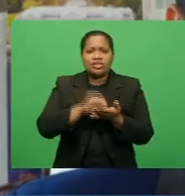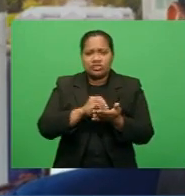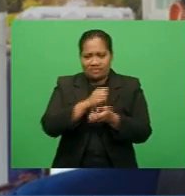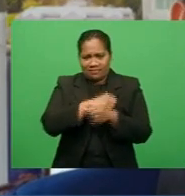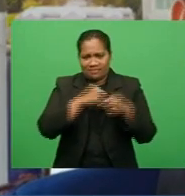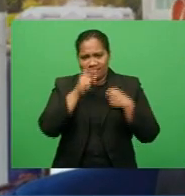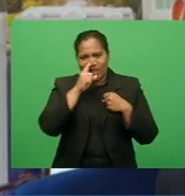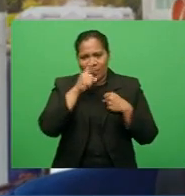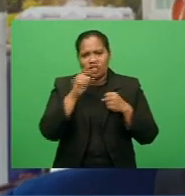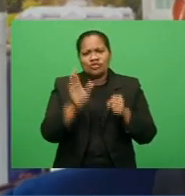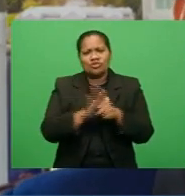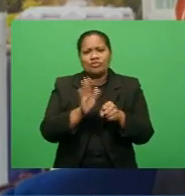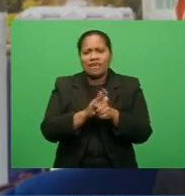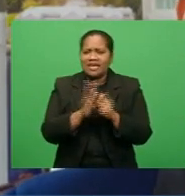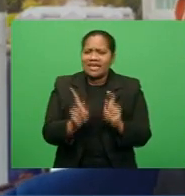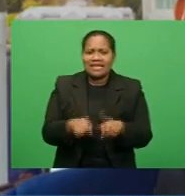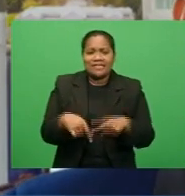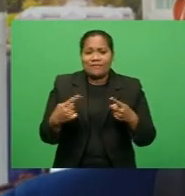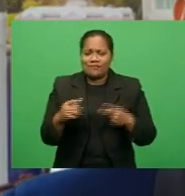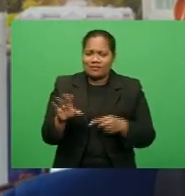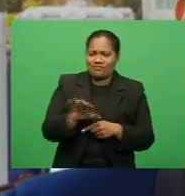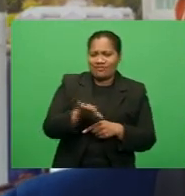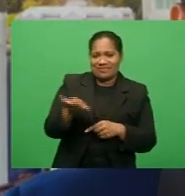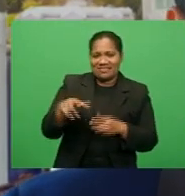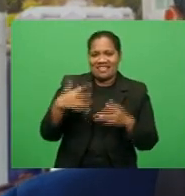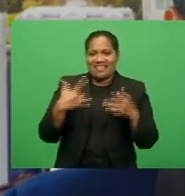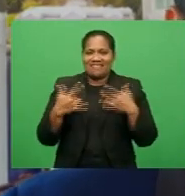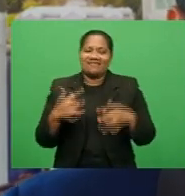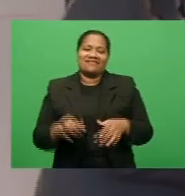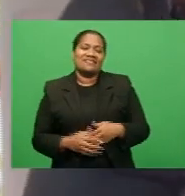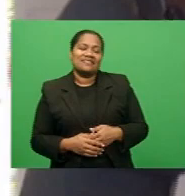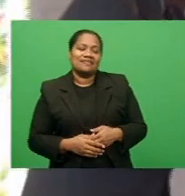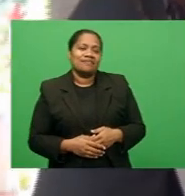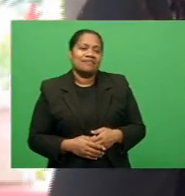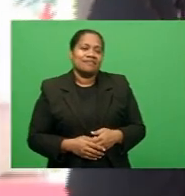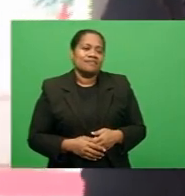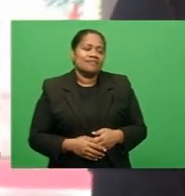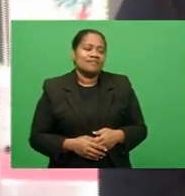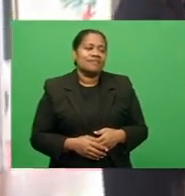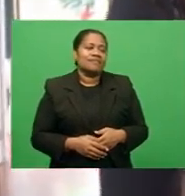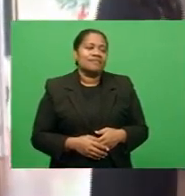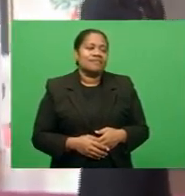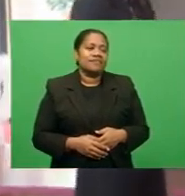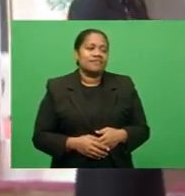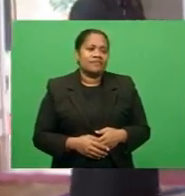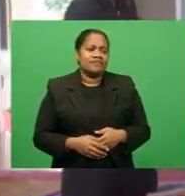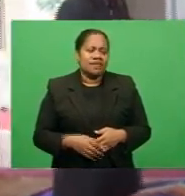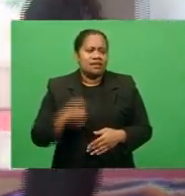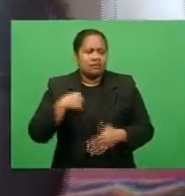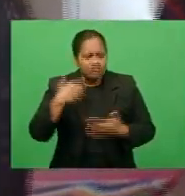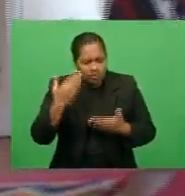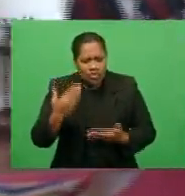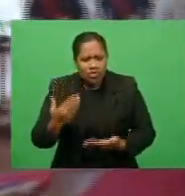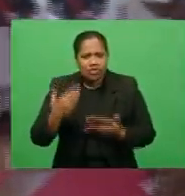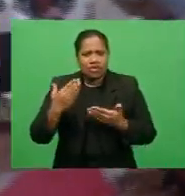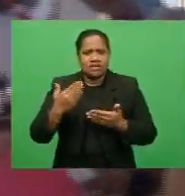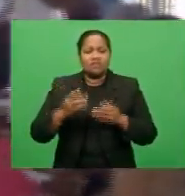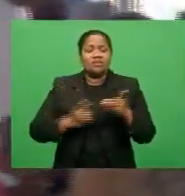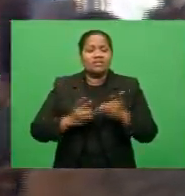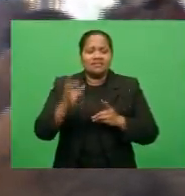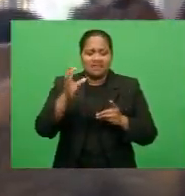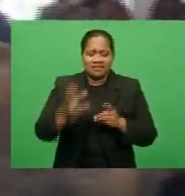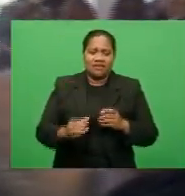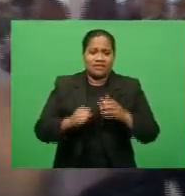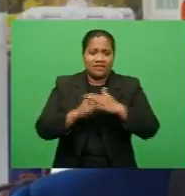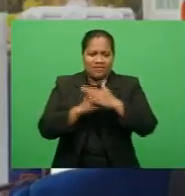make a difference in the lives of the underprivileged and needy. And I'm honored to be the director of the foundation.